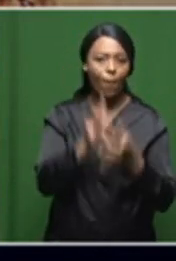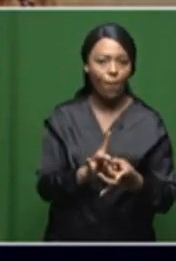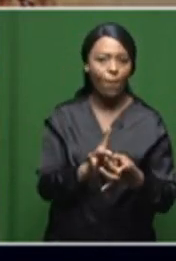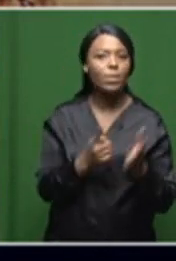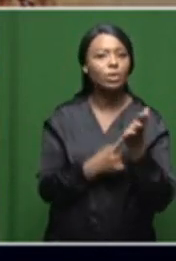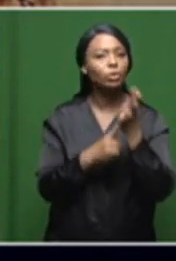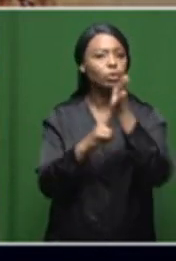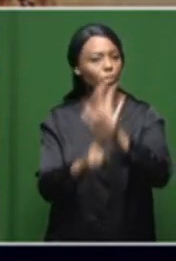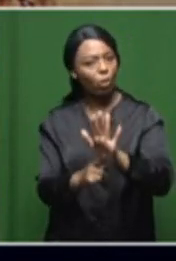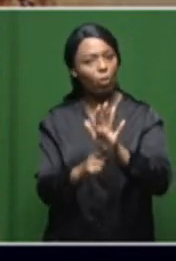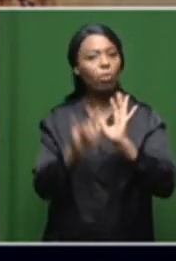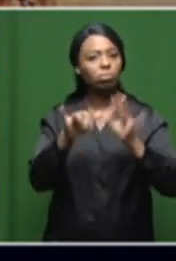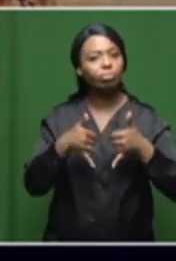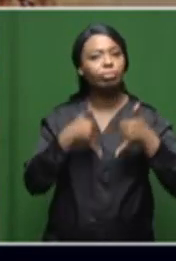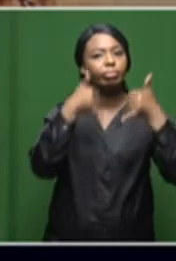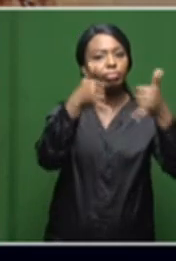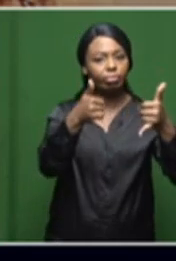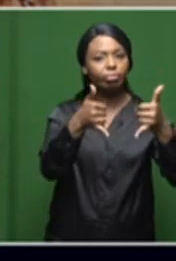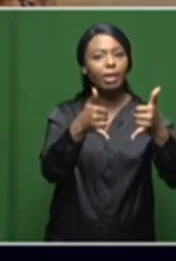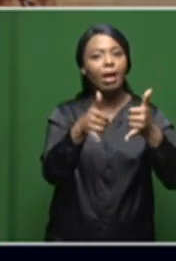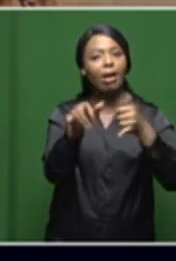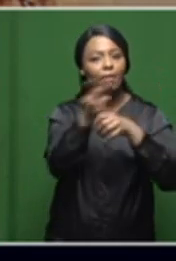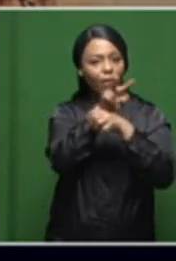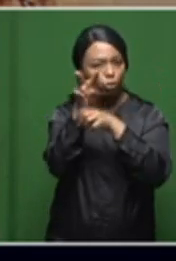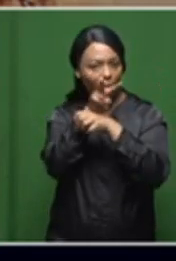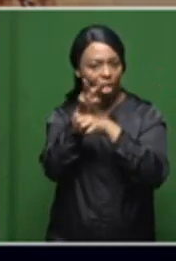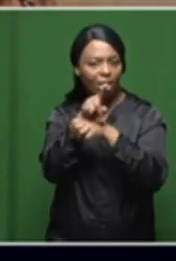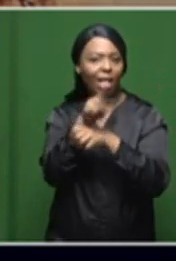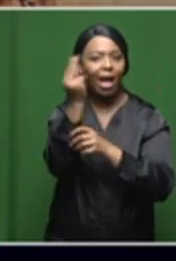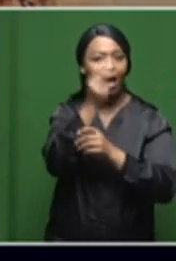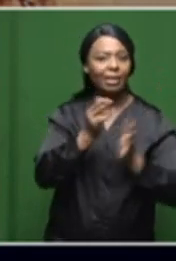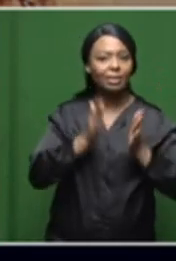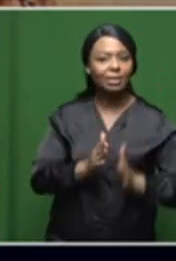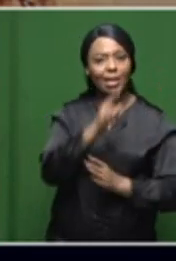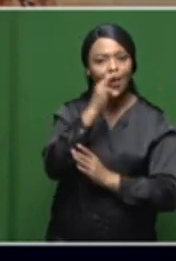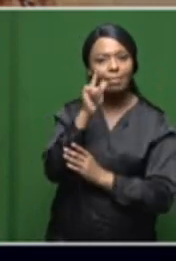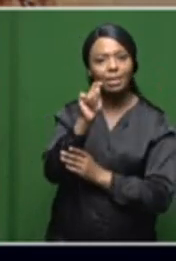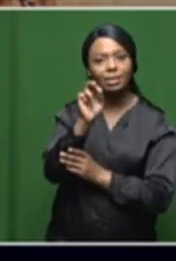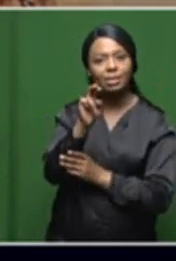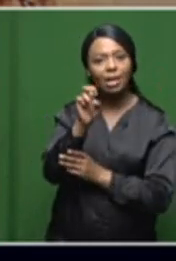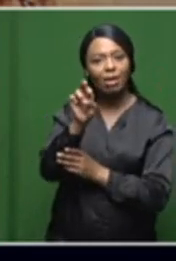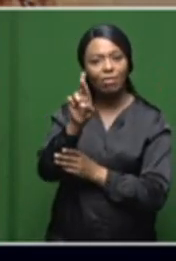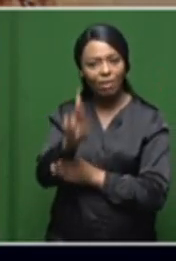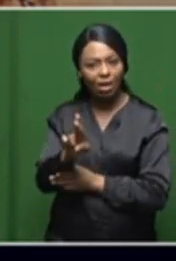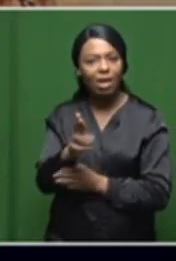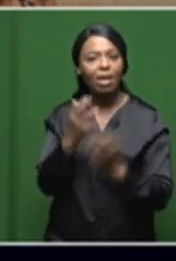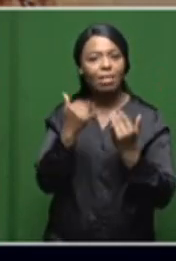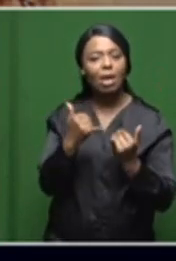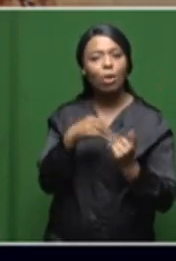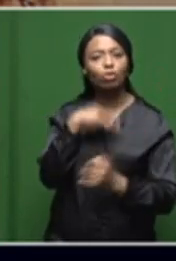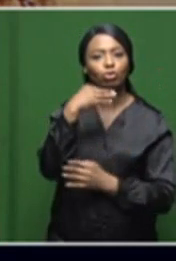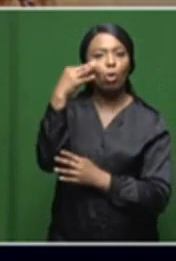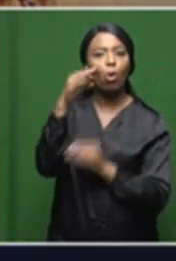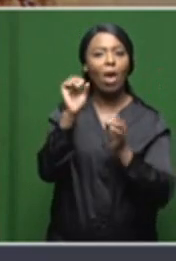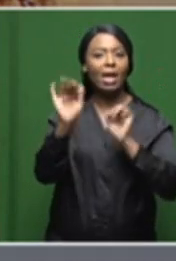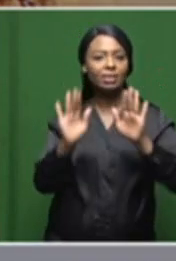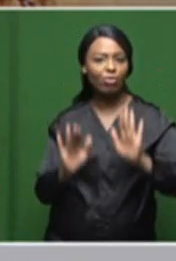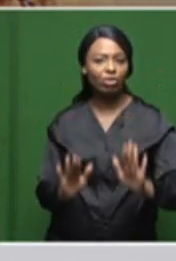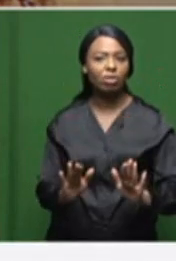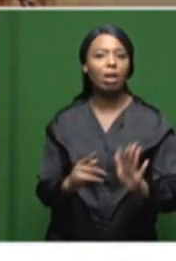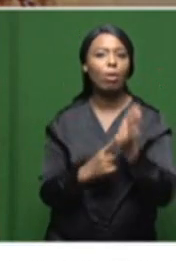of award-winning contemporary visual artist Trevor Stuurman. The much-anticipated first solo exhibition is currently open and will